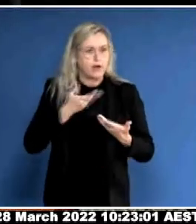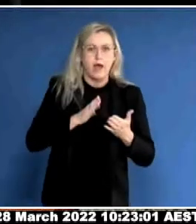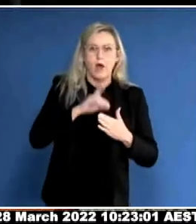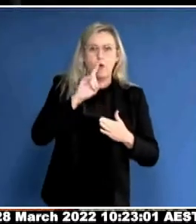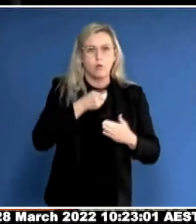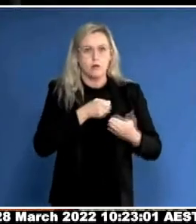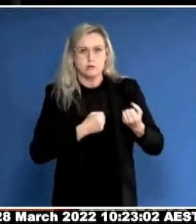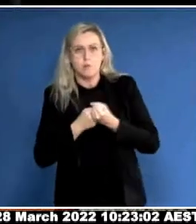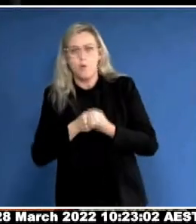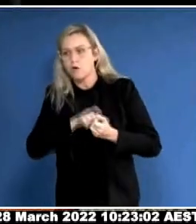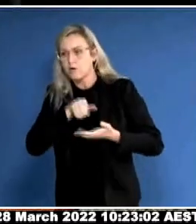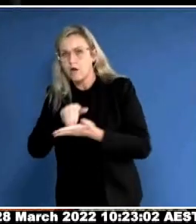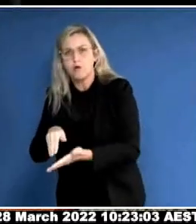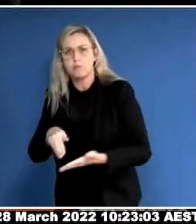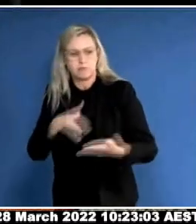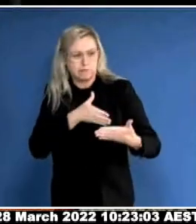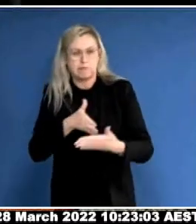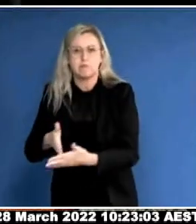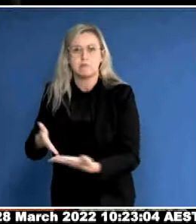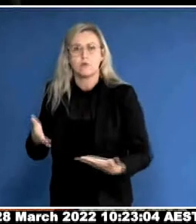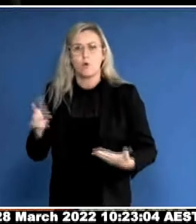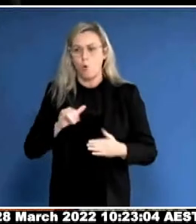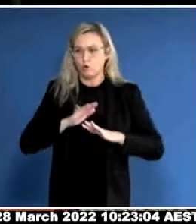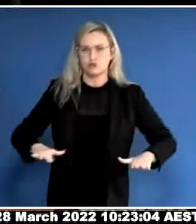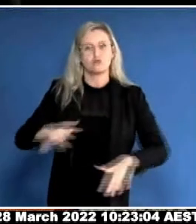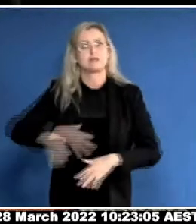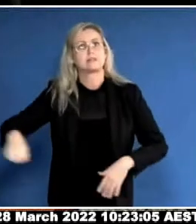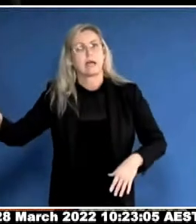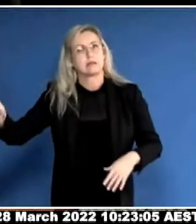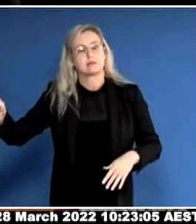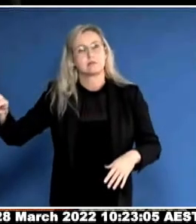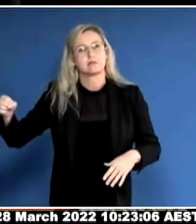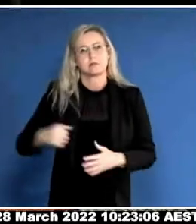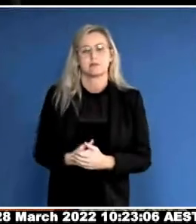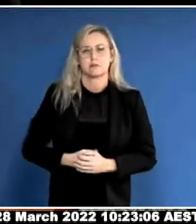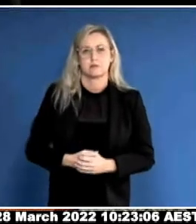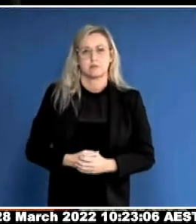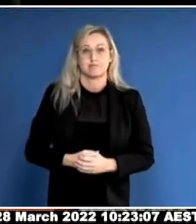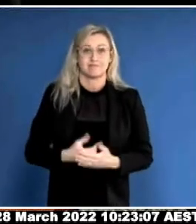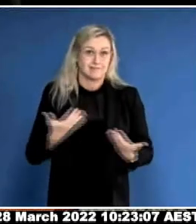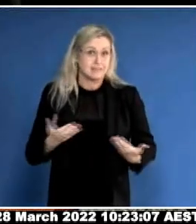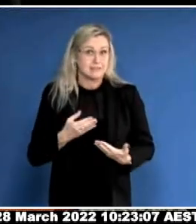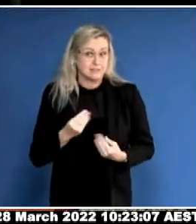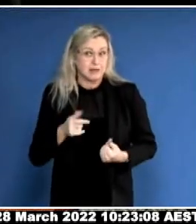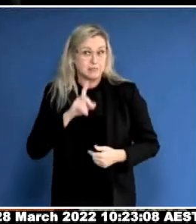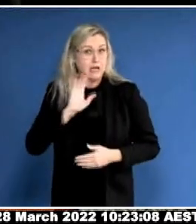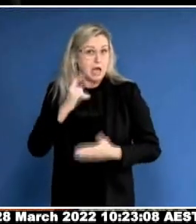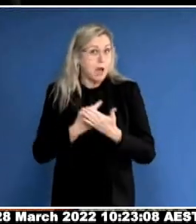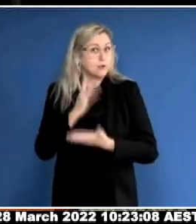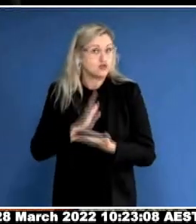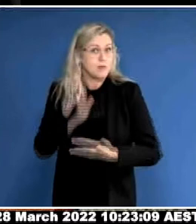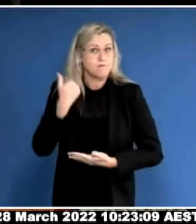away, negative consequences of reporting, including retaliation, retribution, and